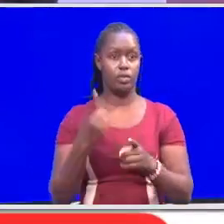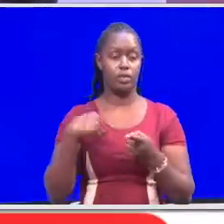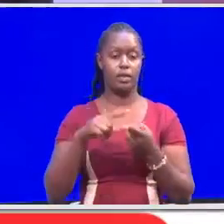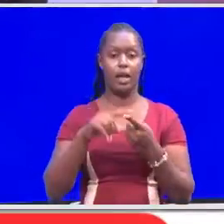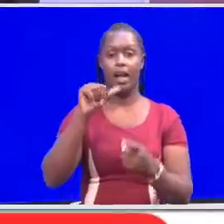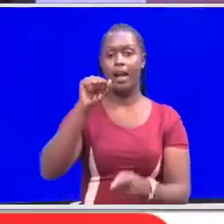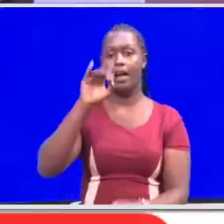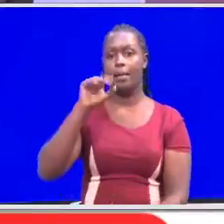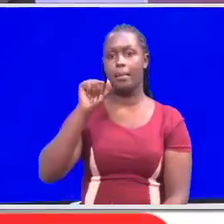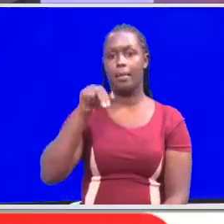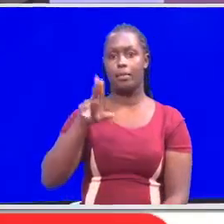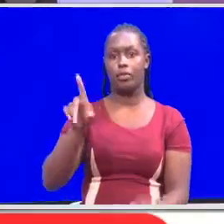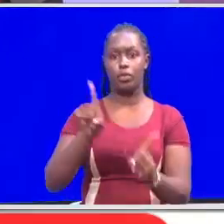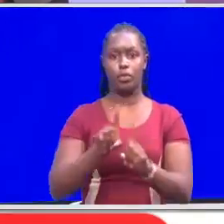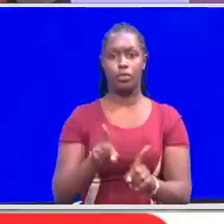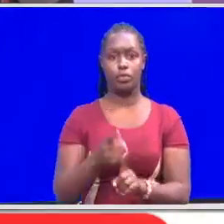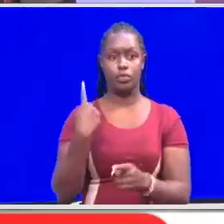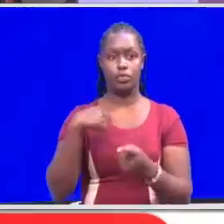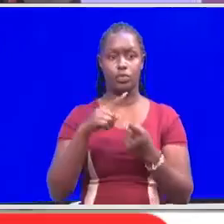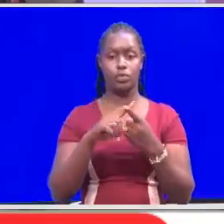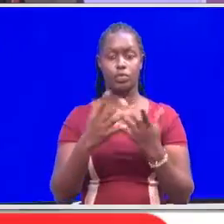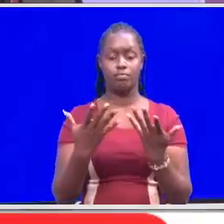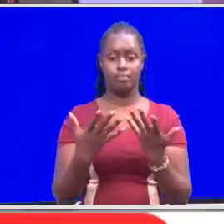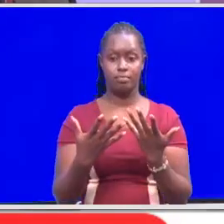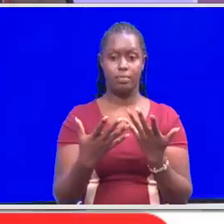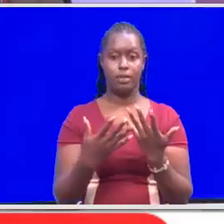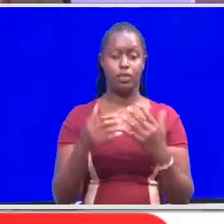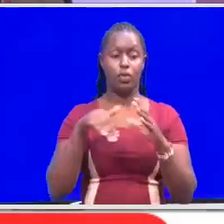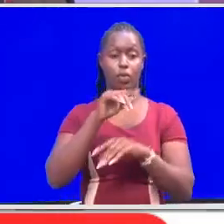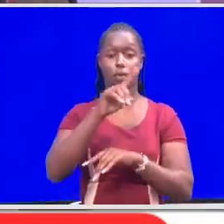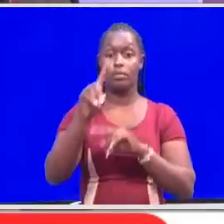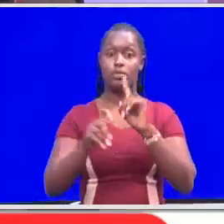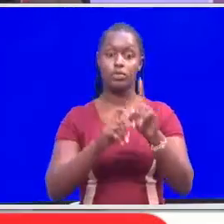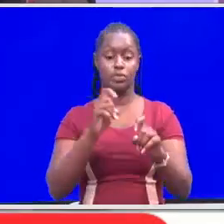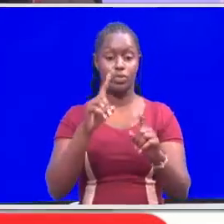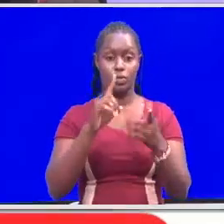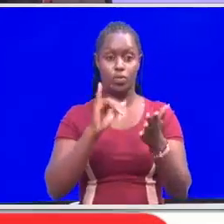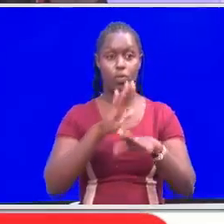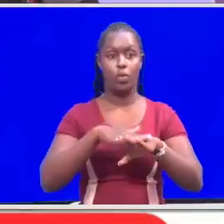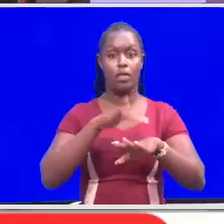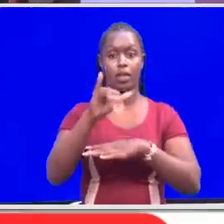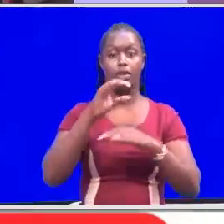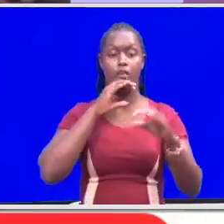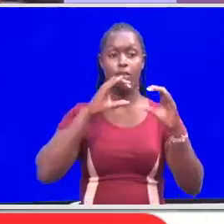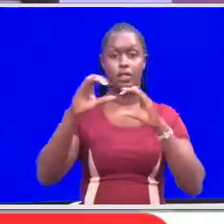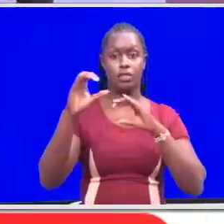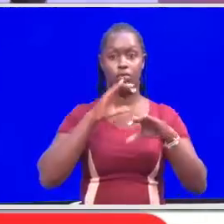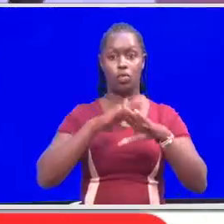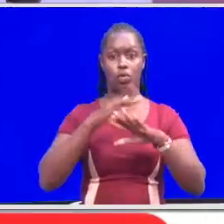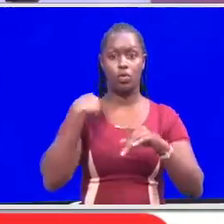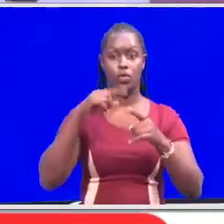at Ababu Namwamba. We look forward to, you know, fielding your questions to him and that candid conversation